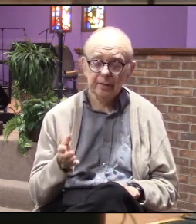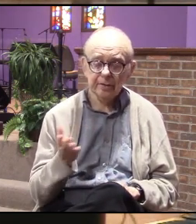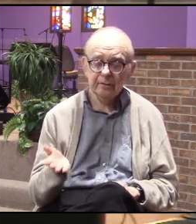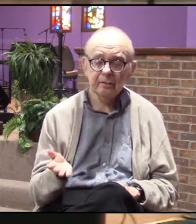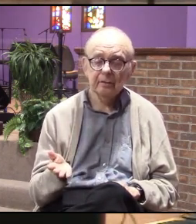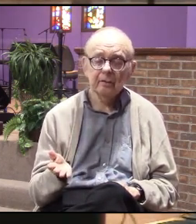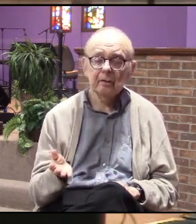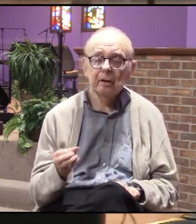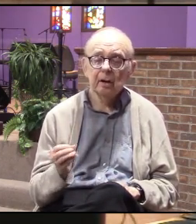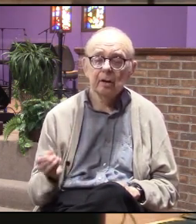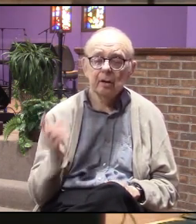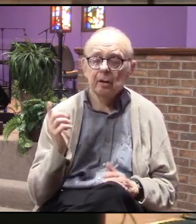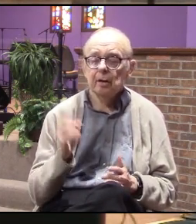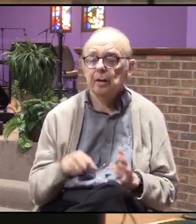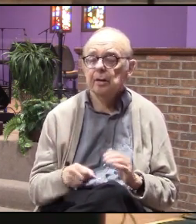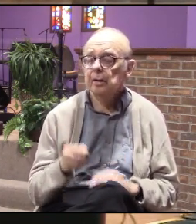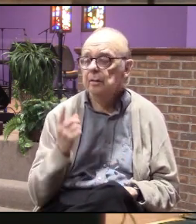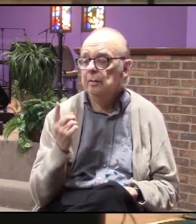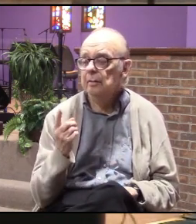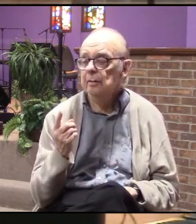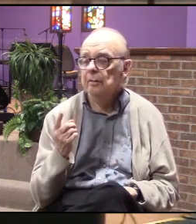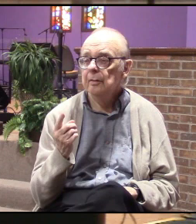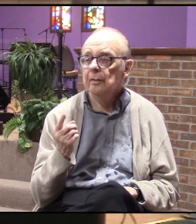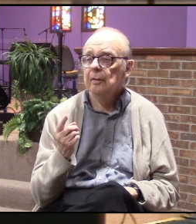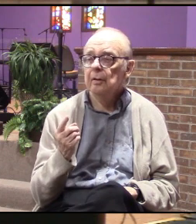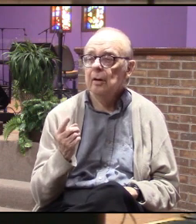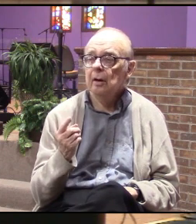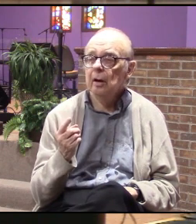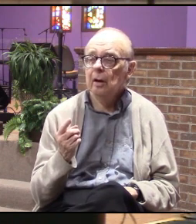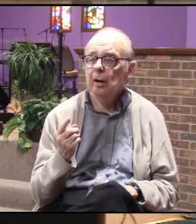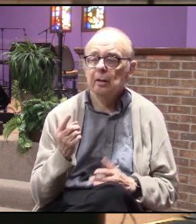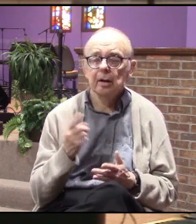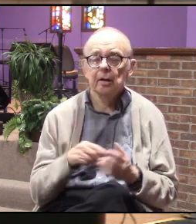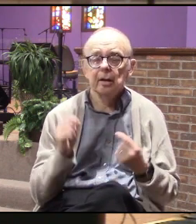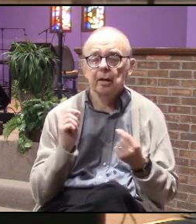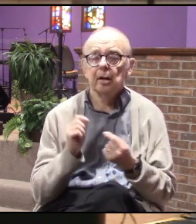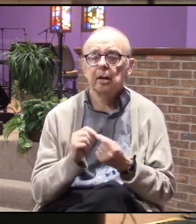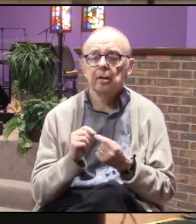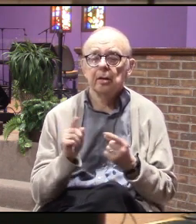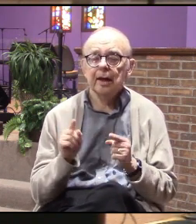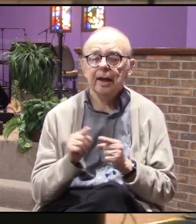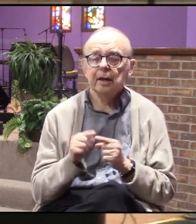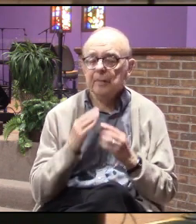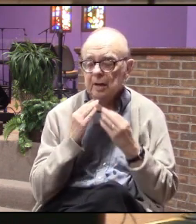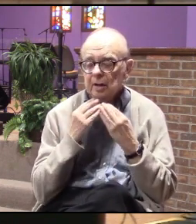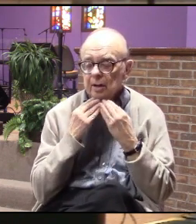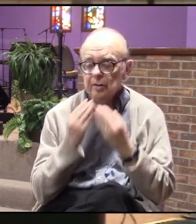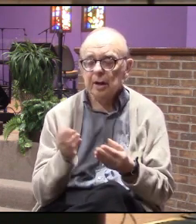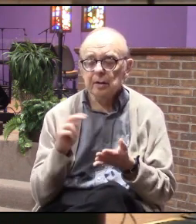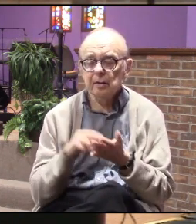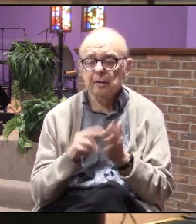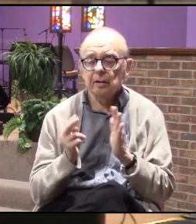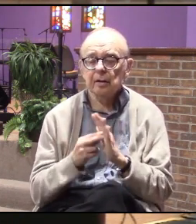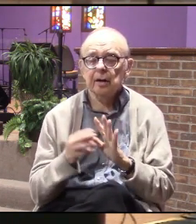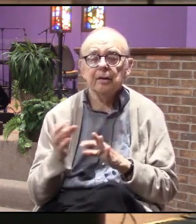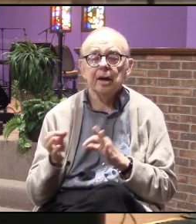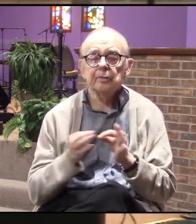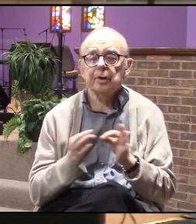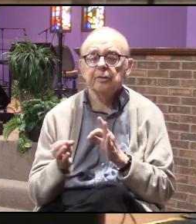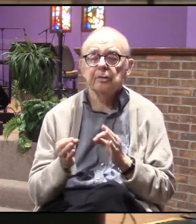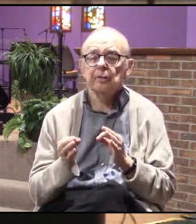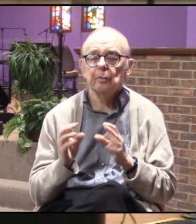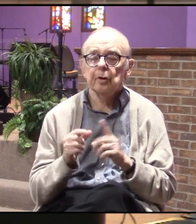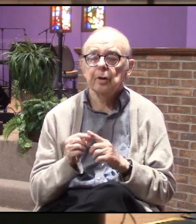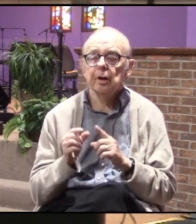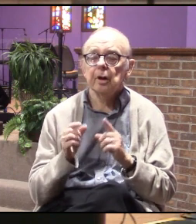is. And so what we need to understand is what exactly is gratitude. And let me give you a definition, okay?